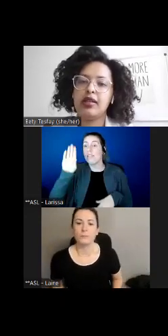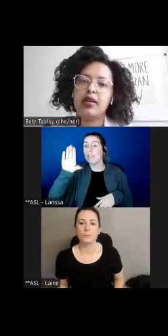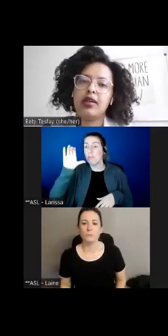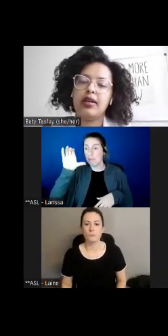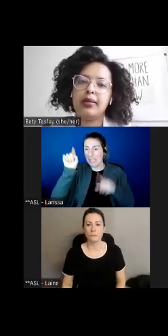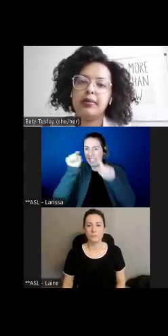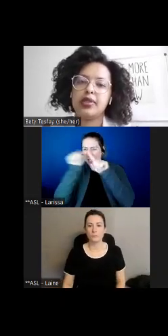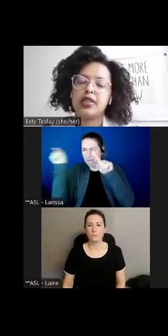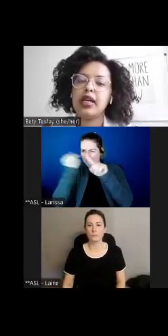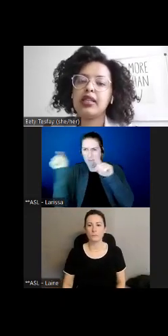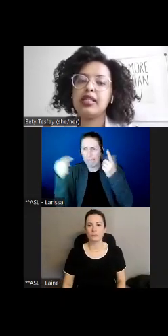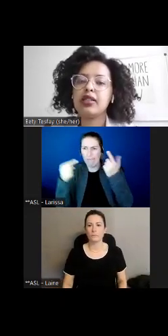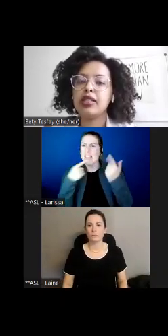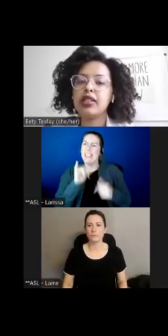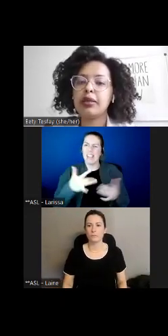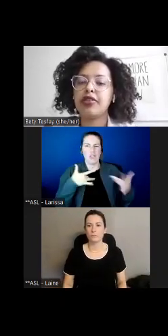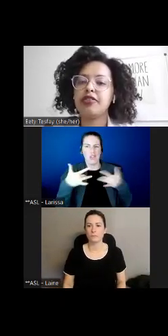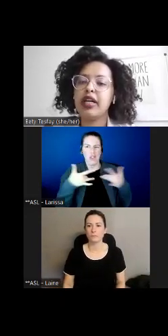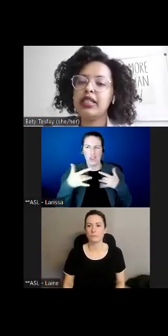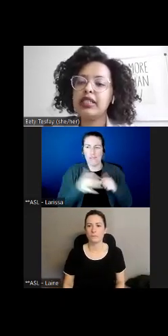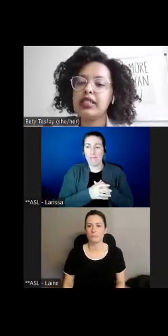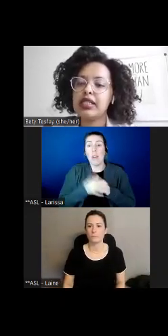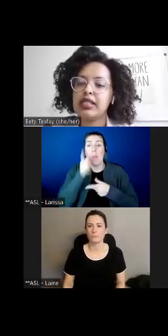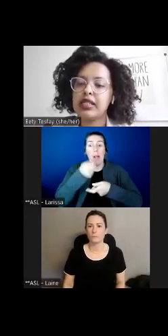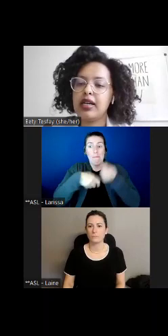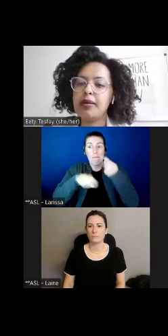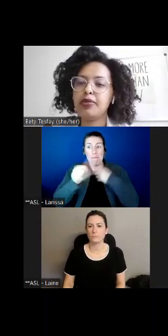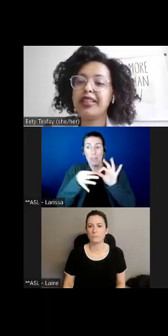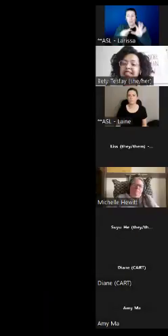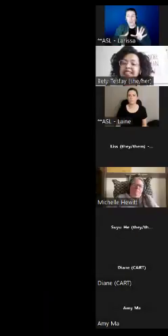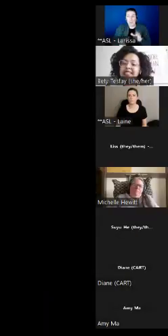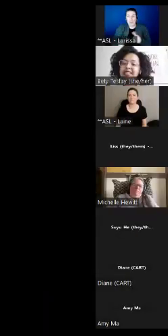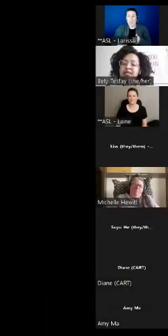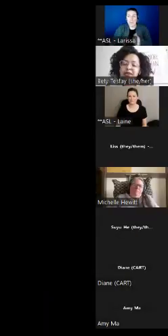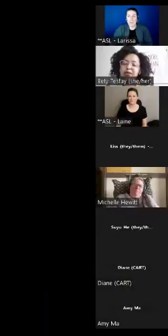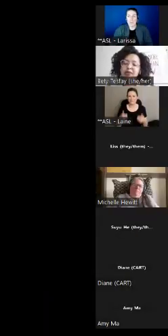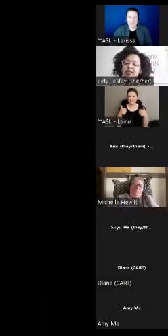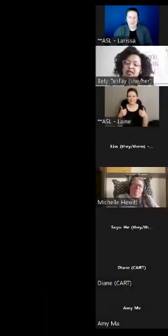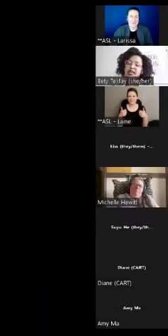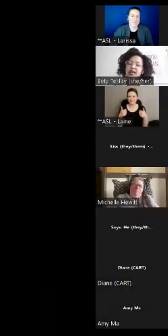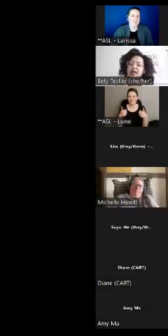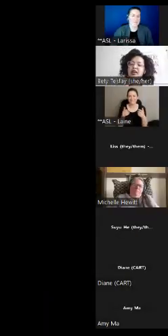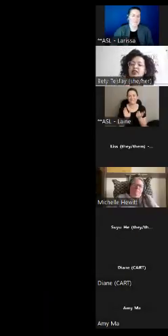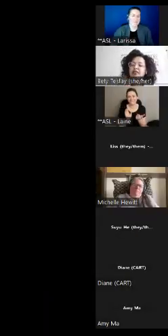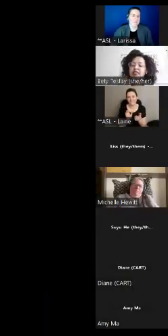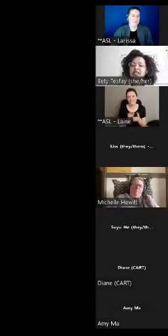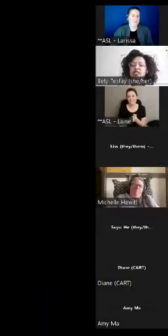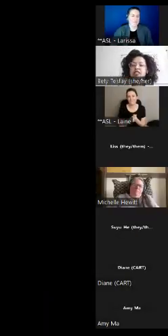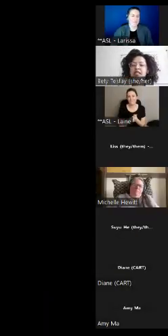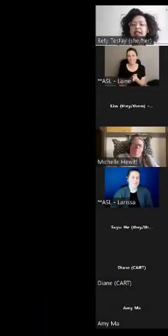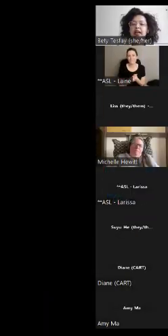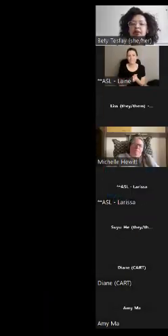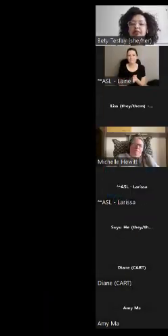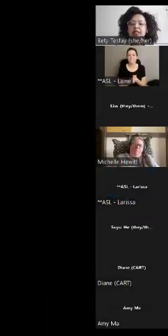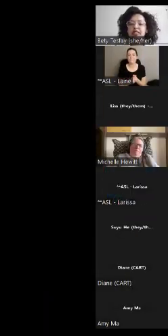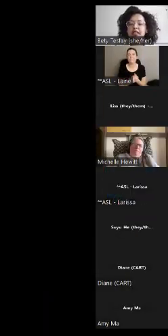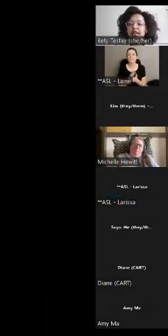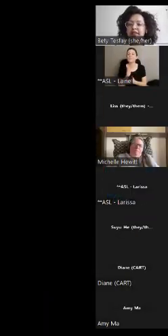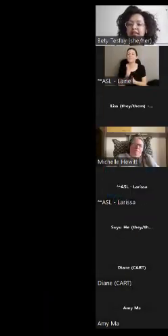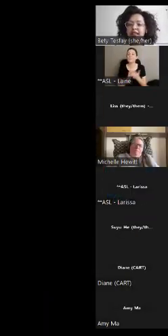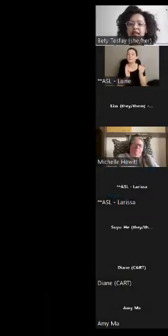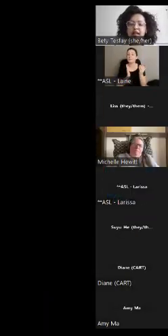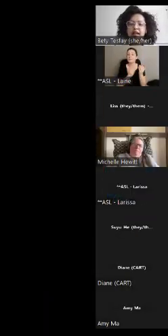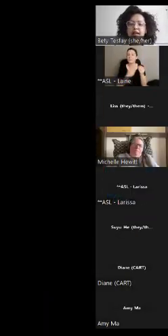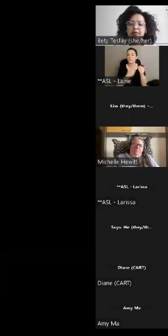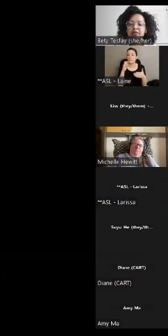Ombudsperson. These are some of our findings that relate to our conversation today. However, it's